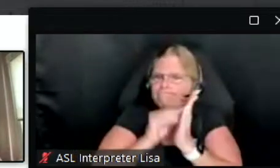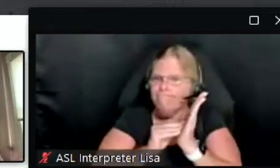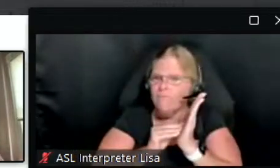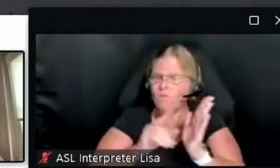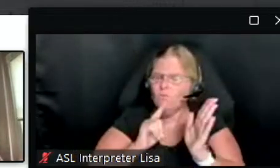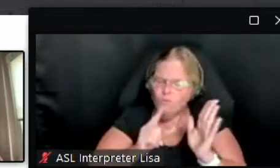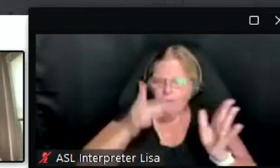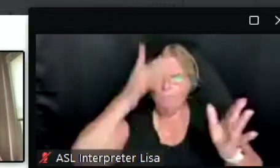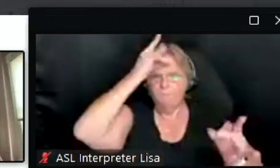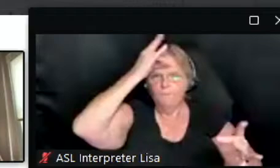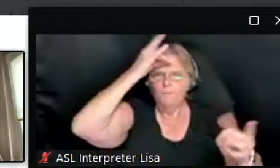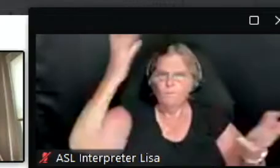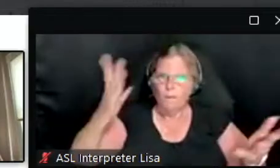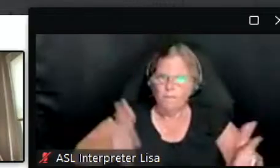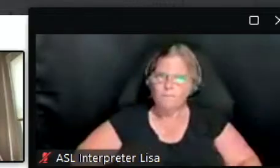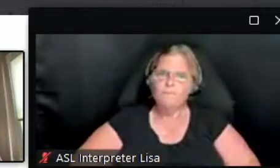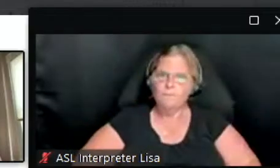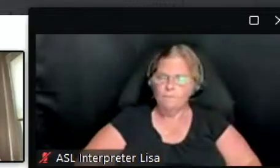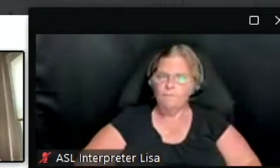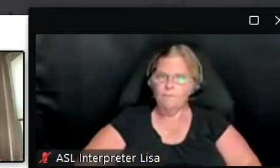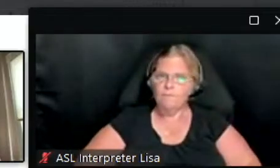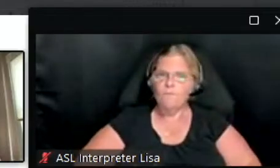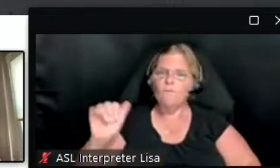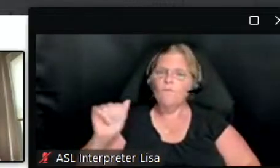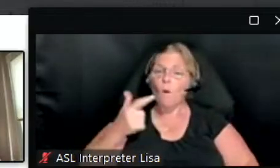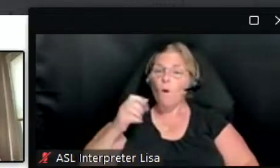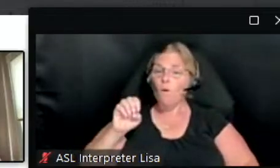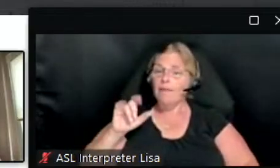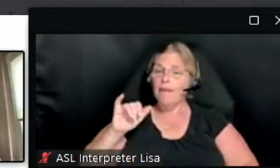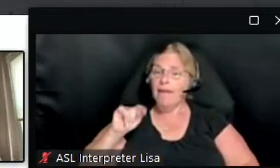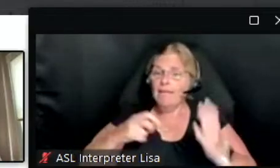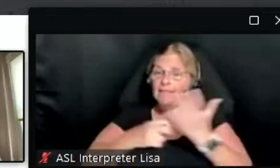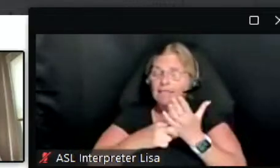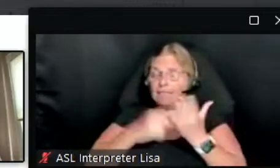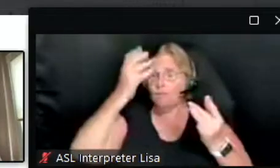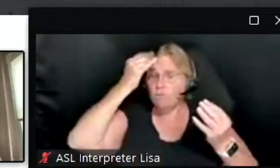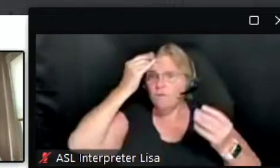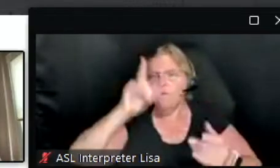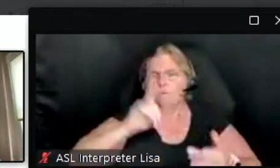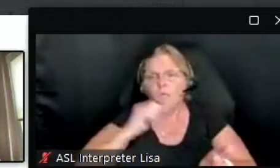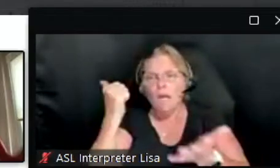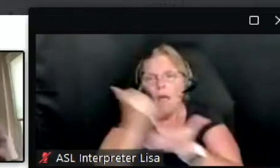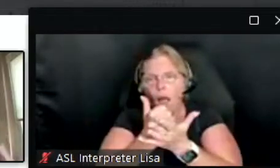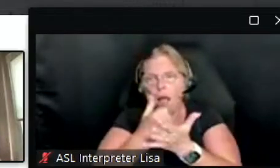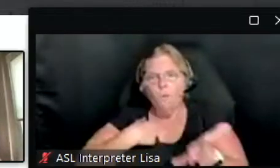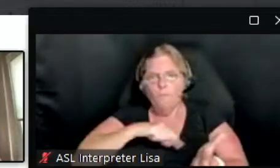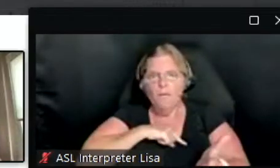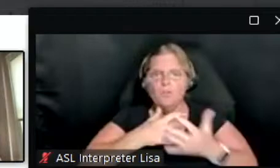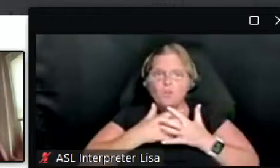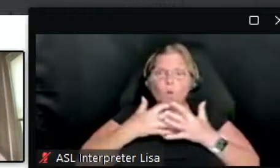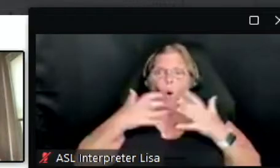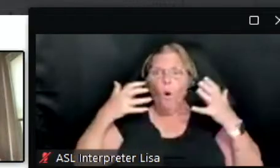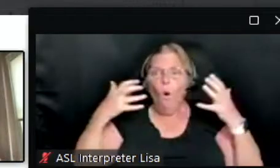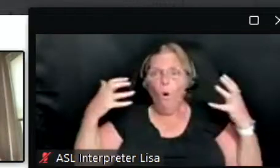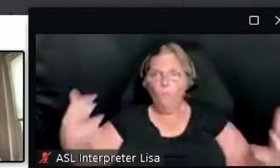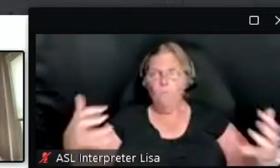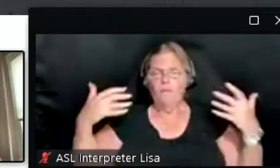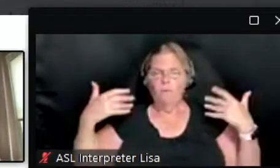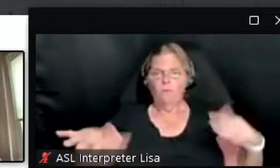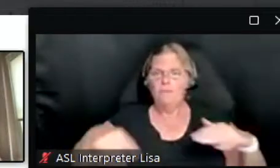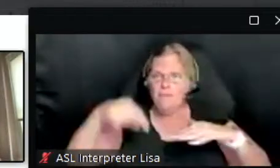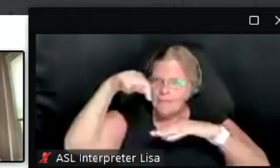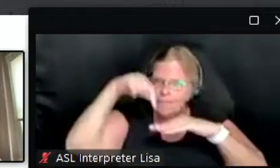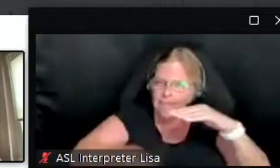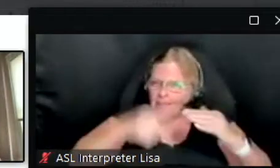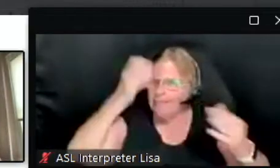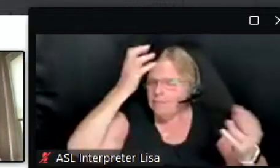we go through all the exit ticket reflections, it's incredibly helpful for people to have the deep thinking that comes